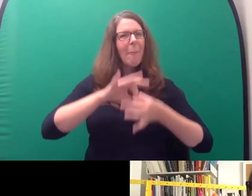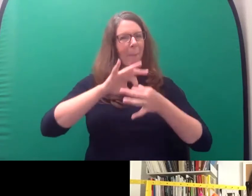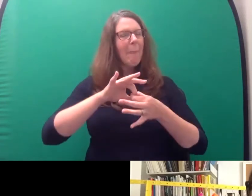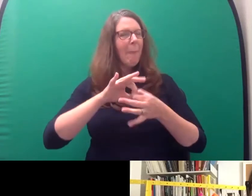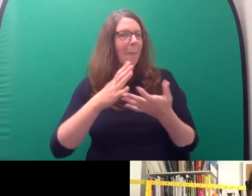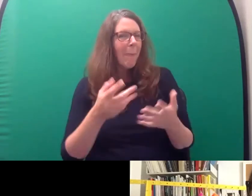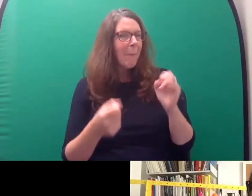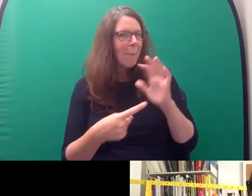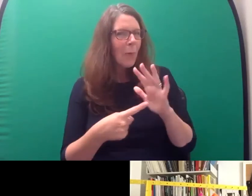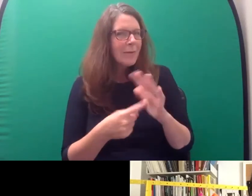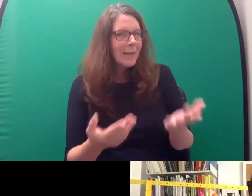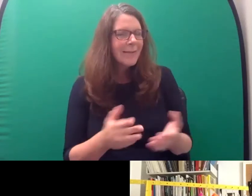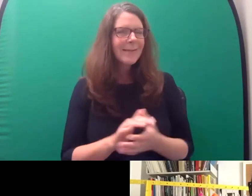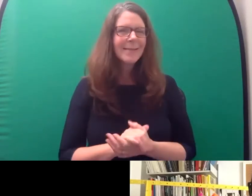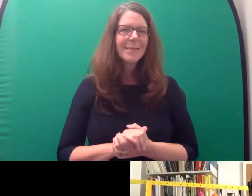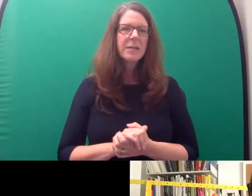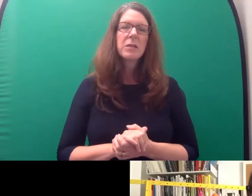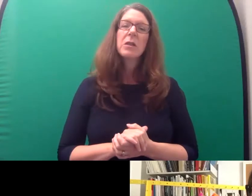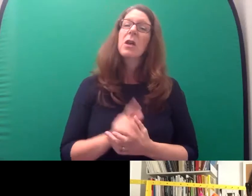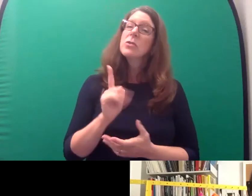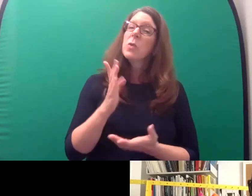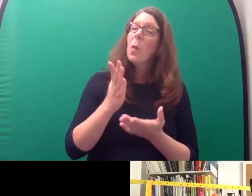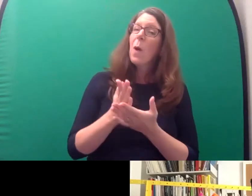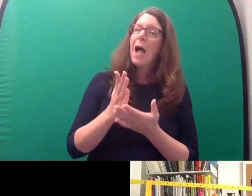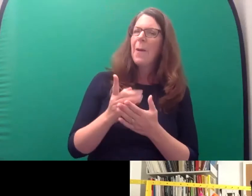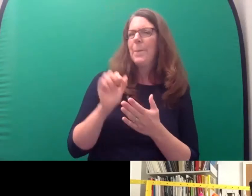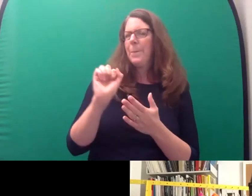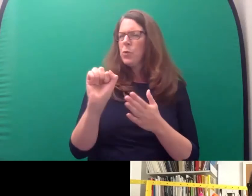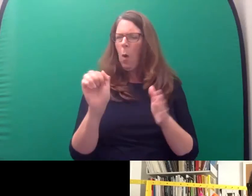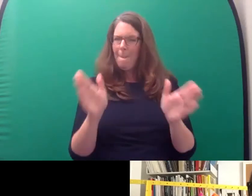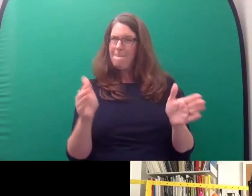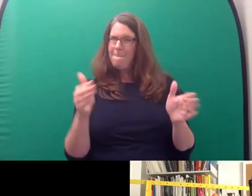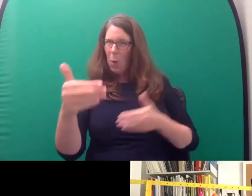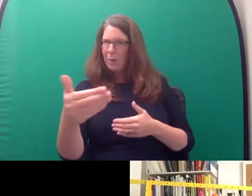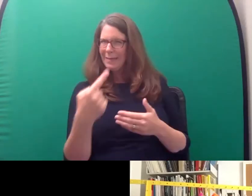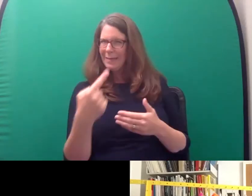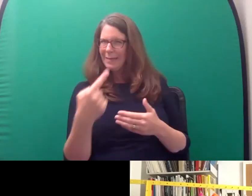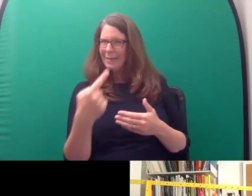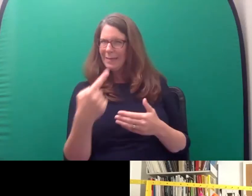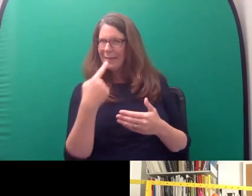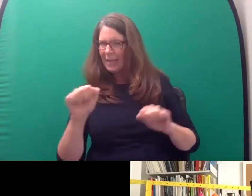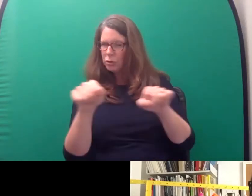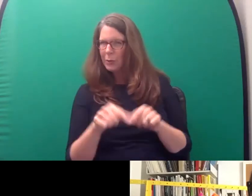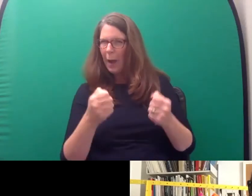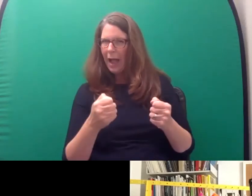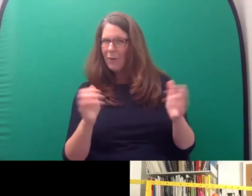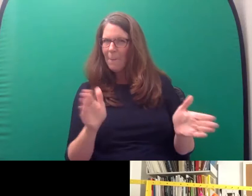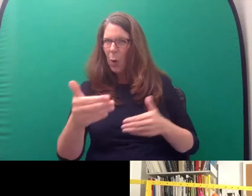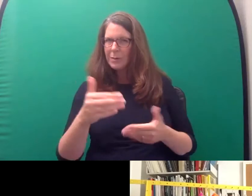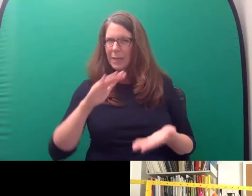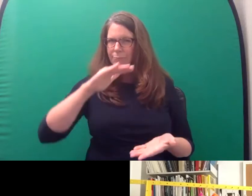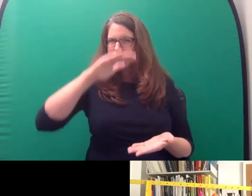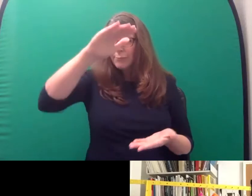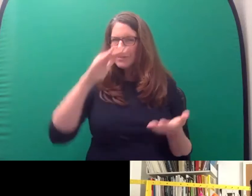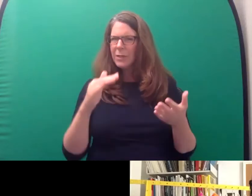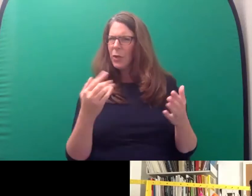So in terms of the kind of muses, those names on the sides of the boxes and how you name your garments as well, so